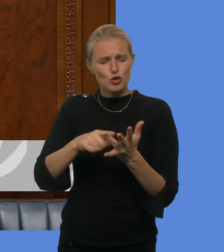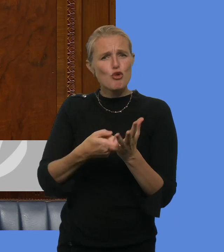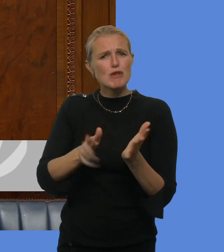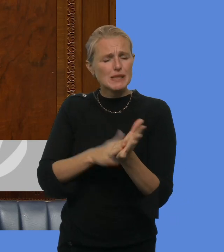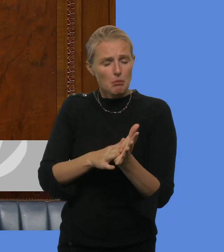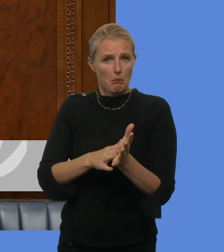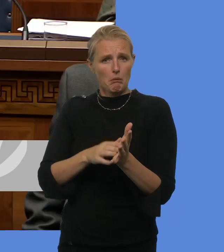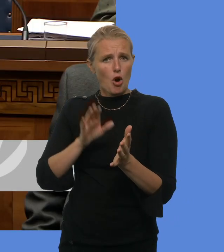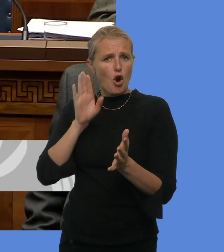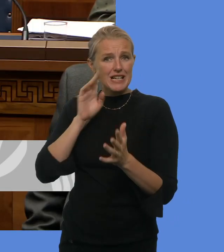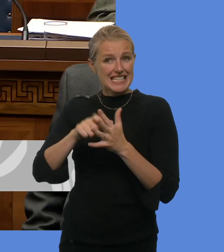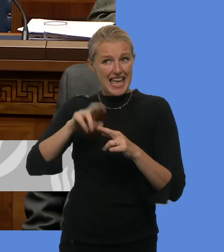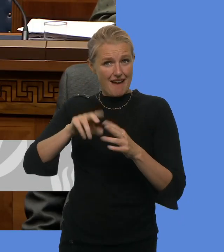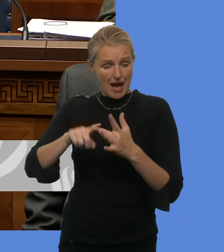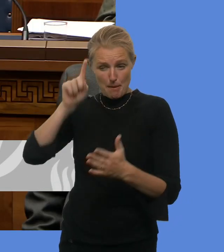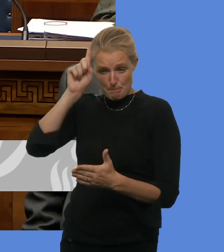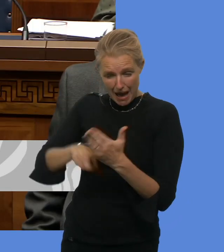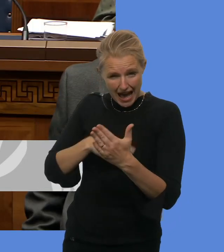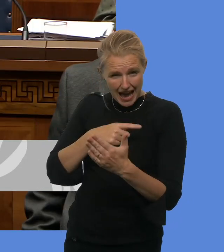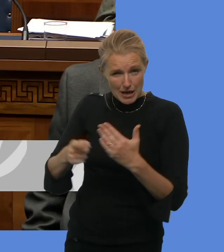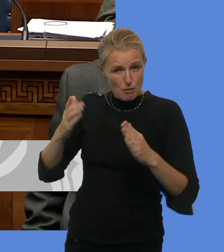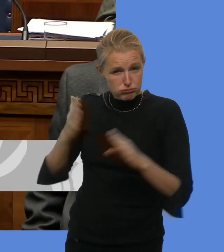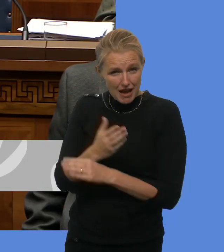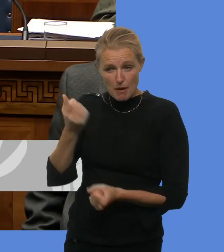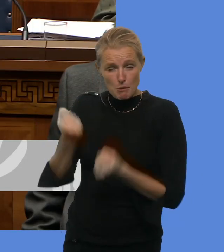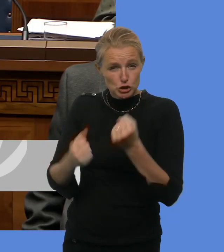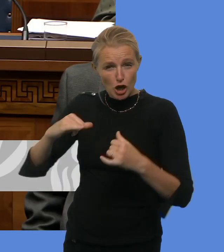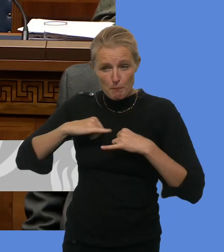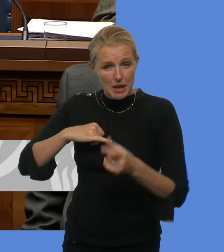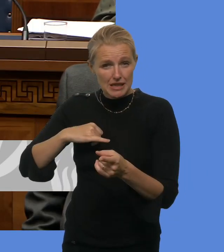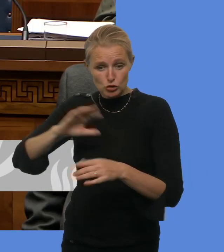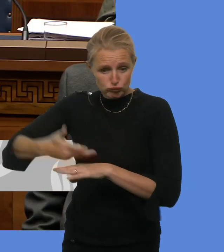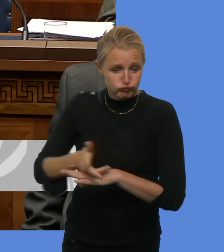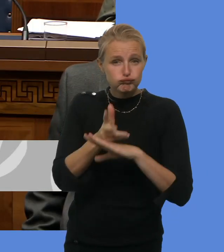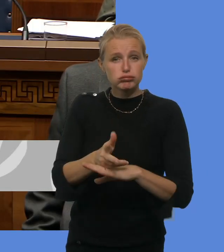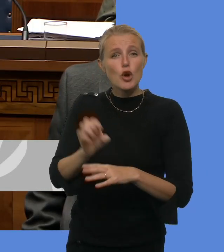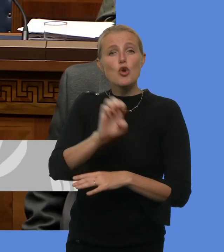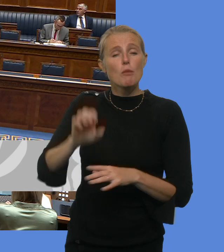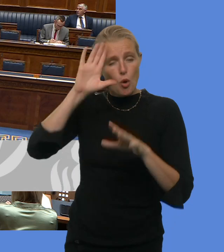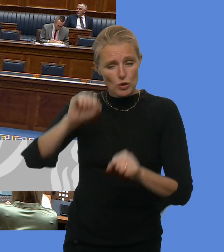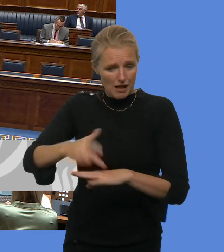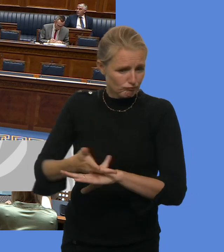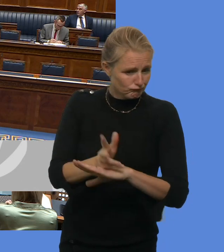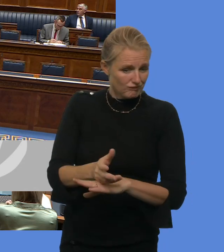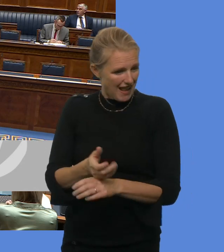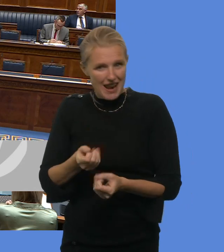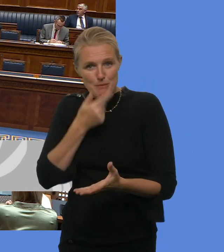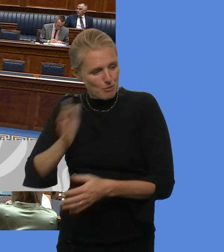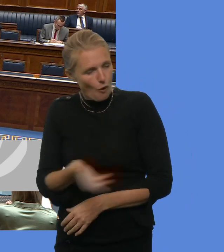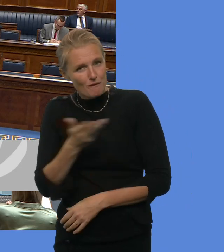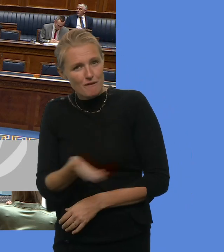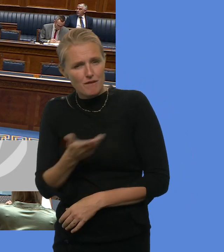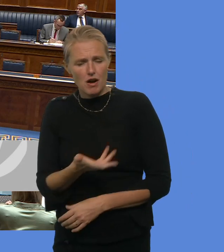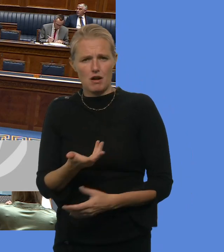ban on private bus companies allowing their passengers to get off at the Europa Hotel, making